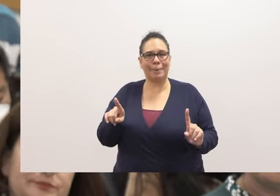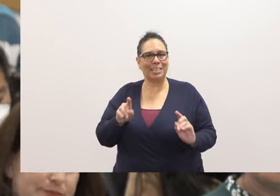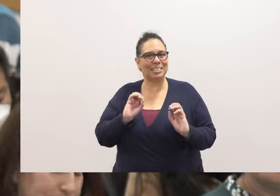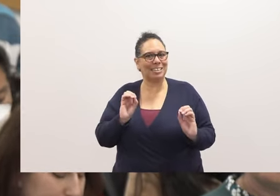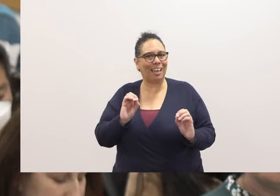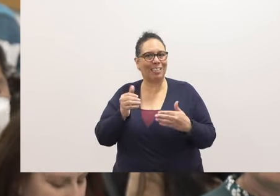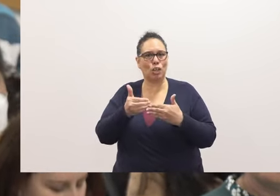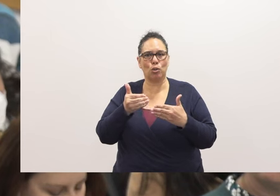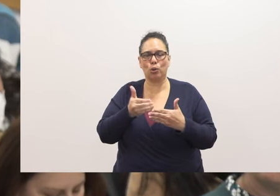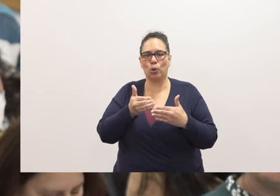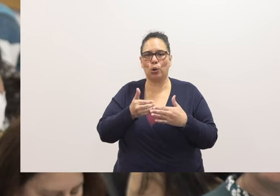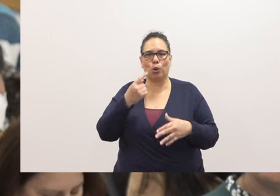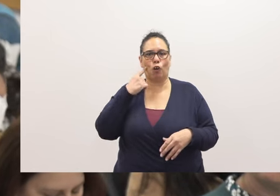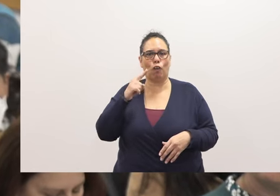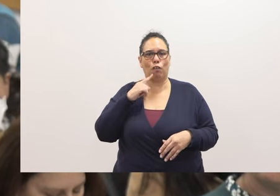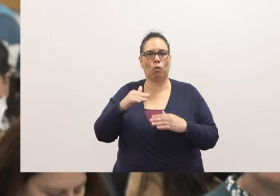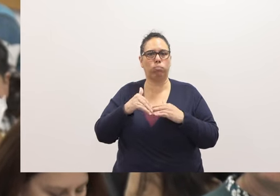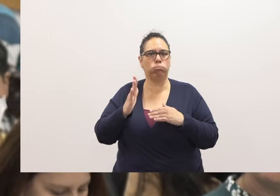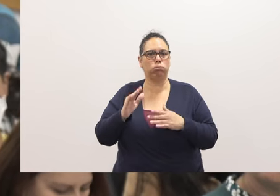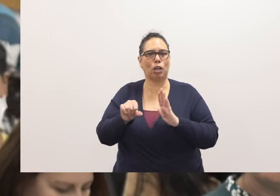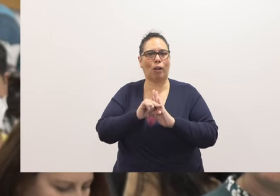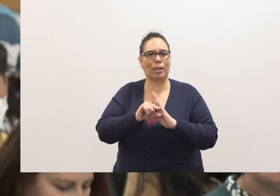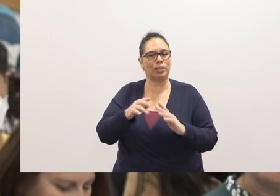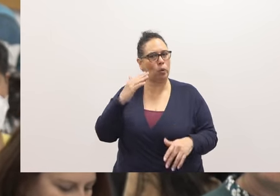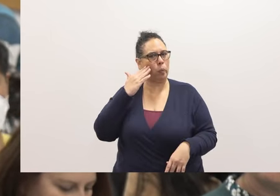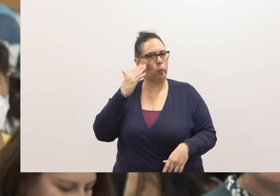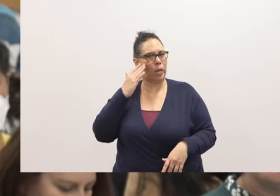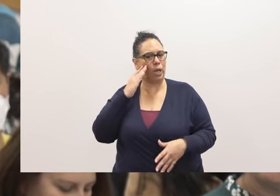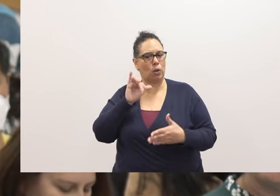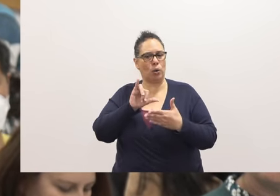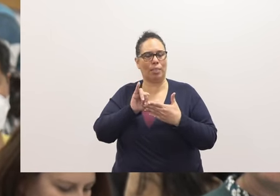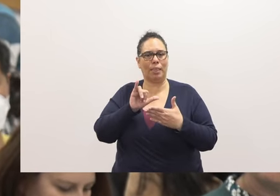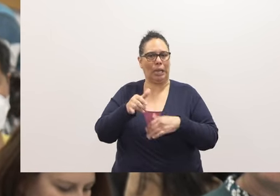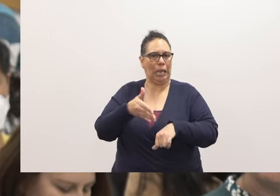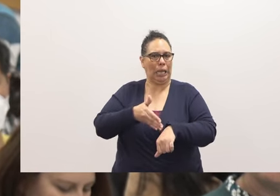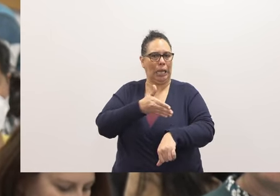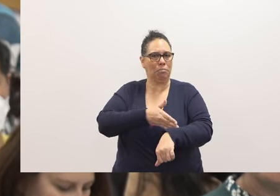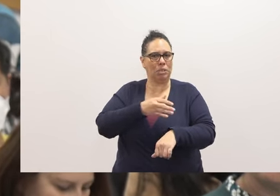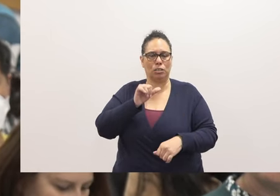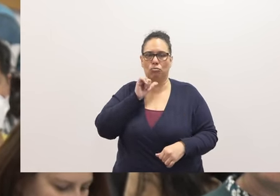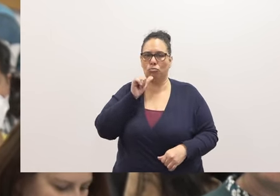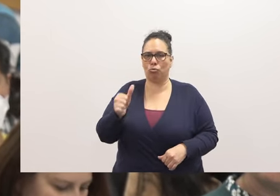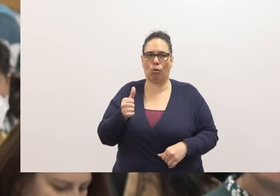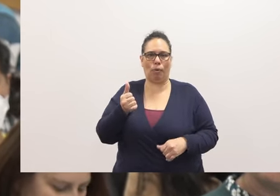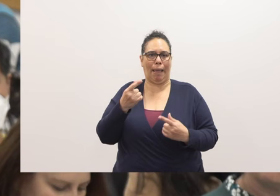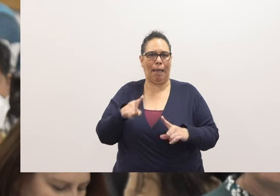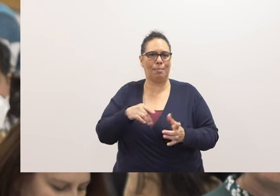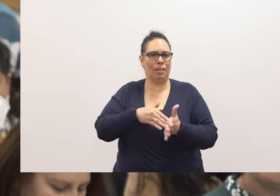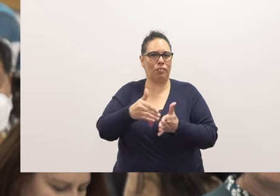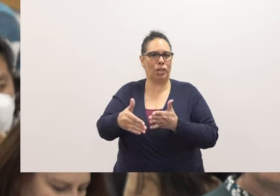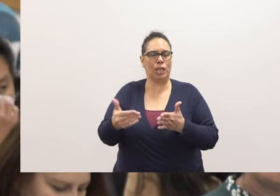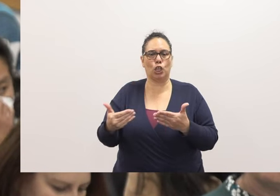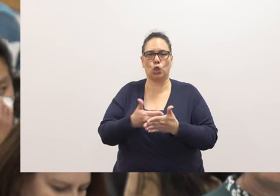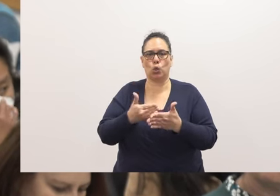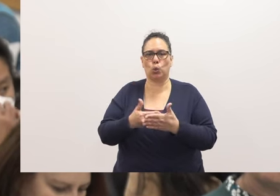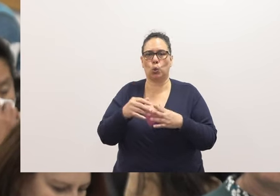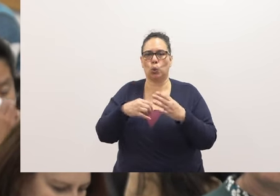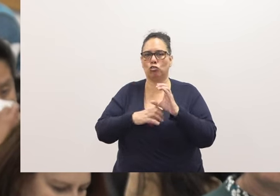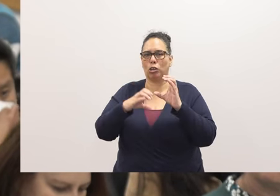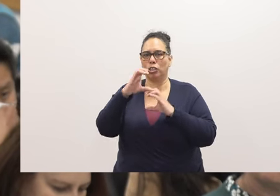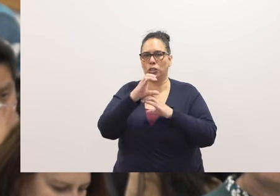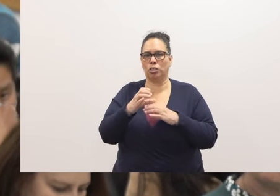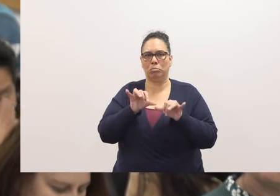nothing new coming for upper grades. We know this type of updates do not happen frequently, and these new structures will remain